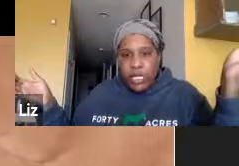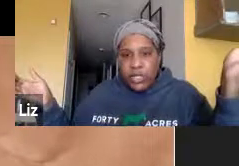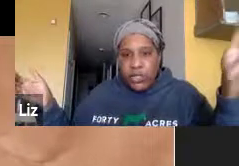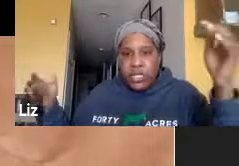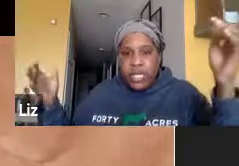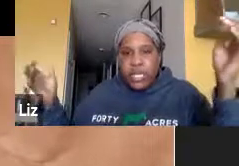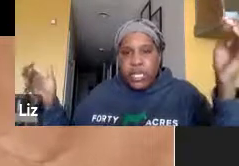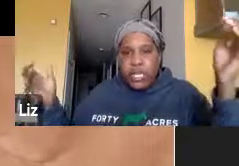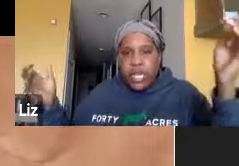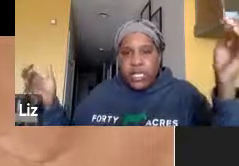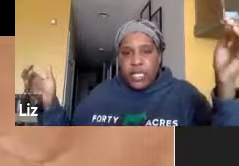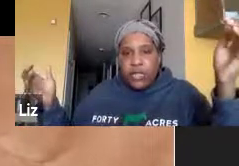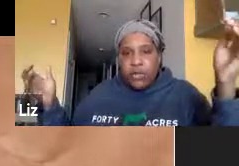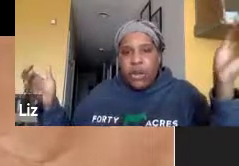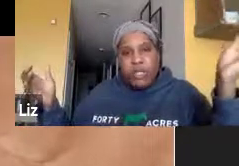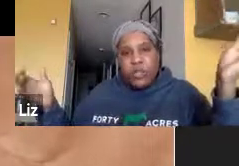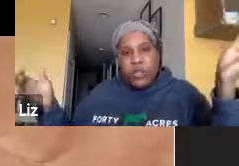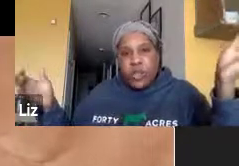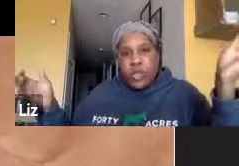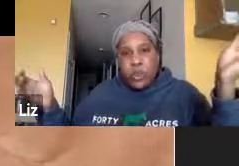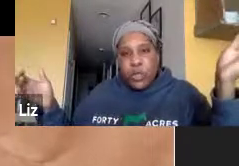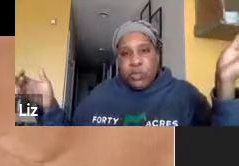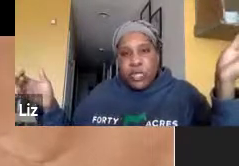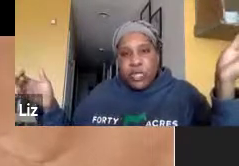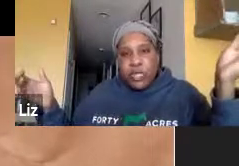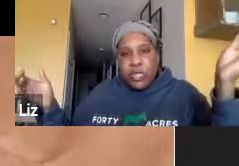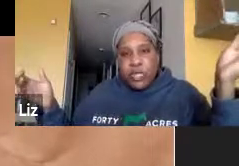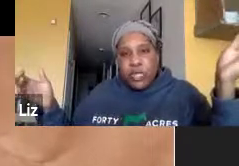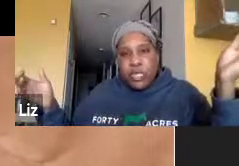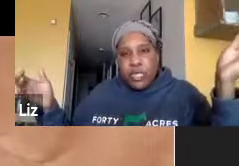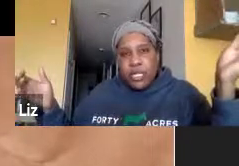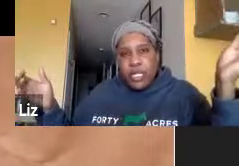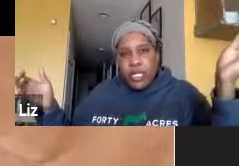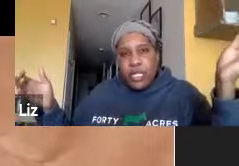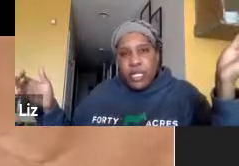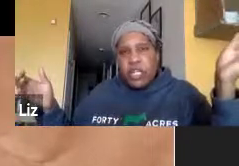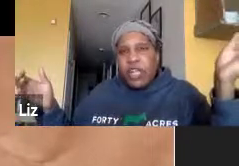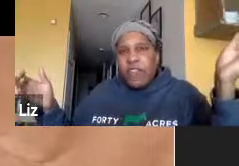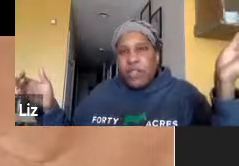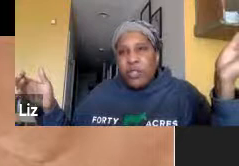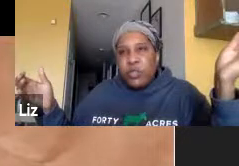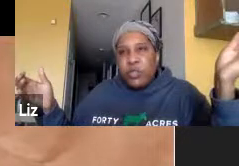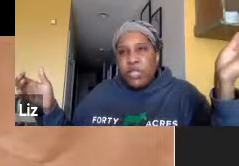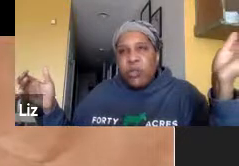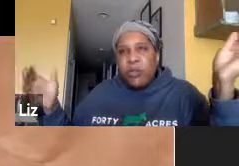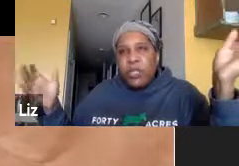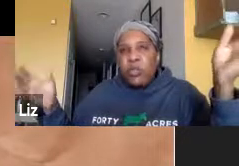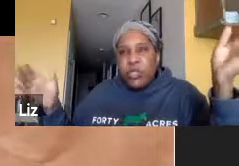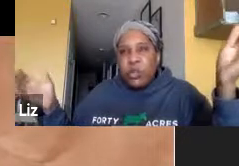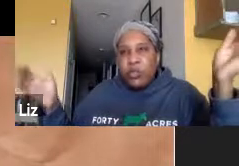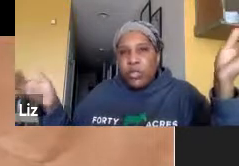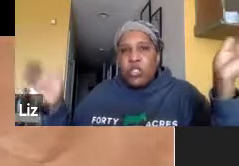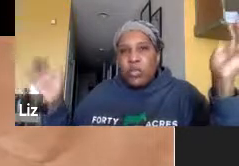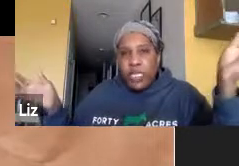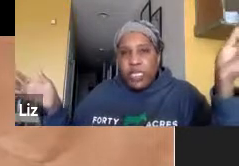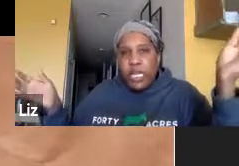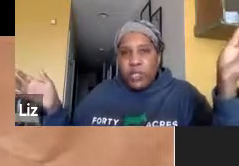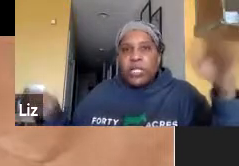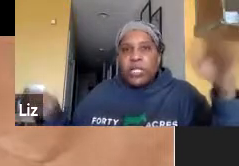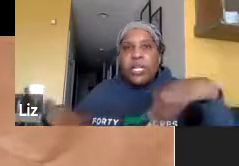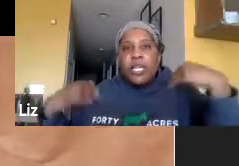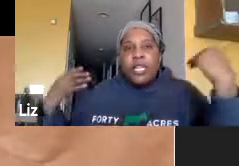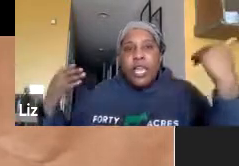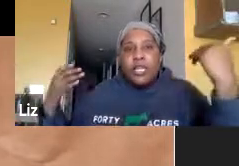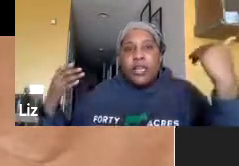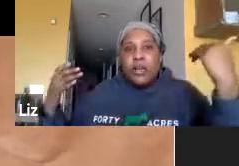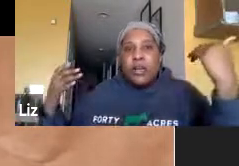shipping containers that, no, probably 200 square feet. They're not 500 square feet. They're probably about 200 square foot shipping